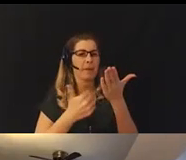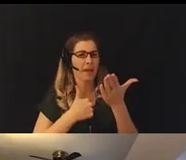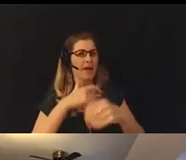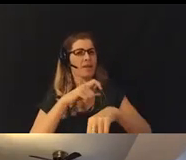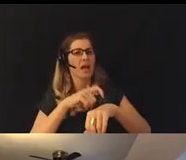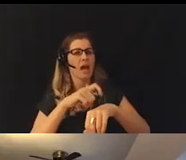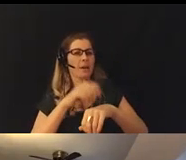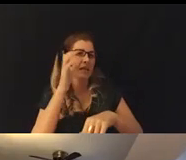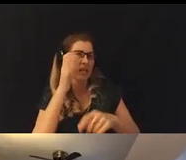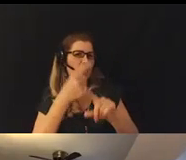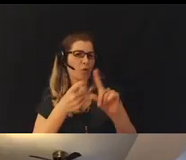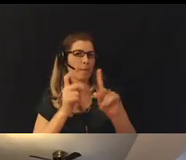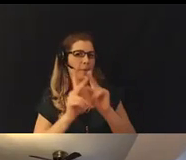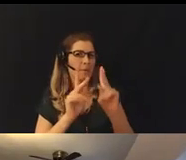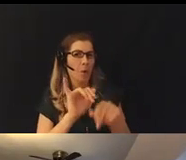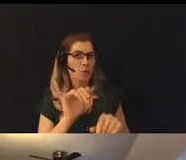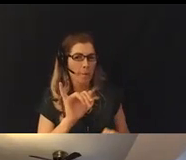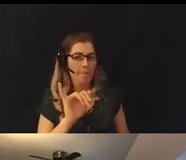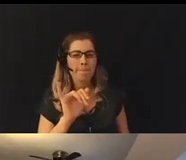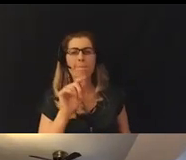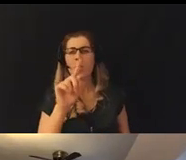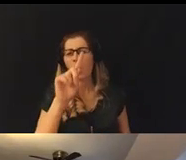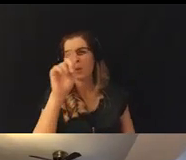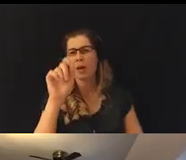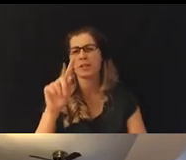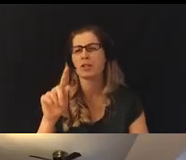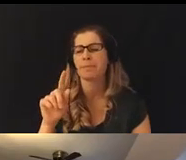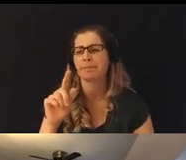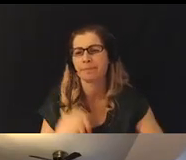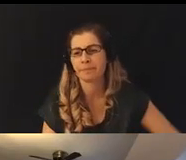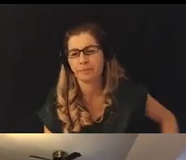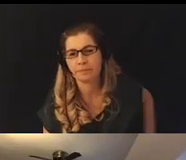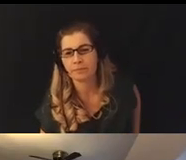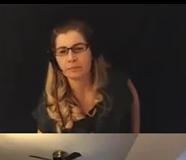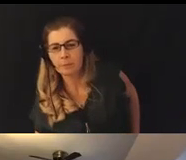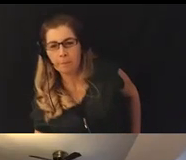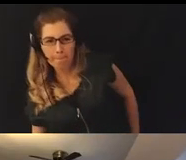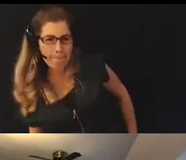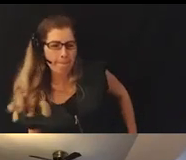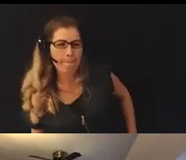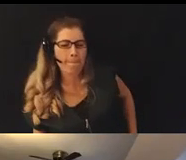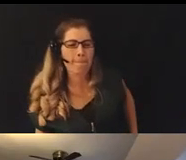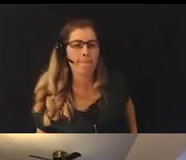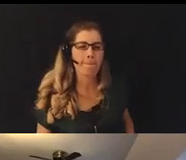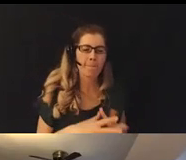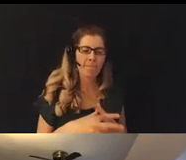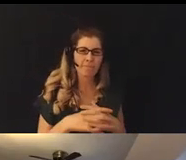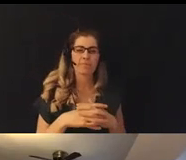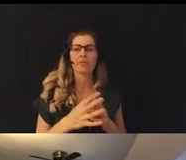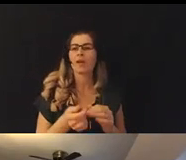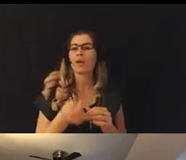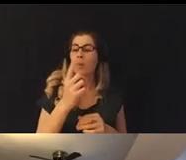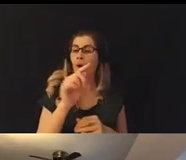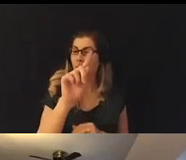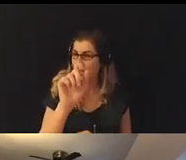to hear from folks as well. One question, kind of a bucket that came up, was a question